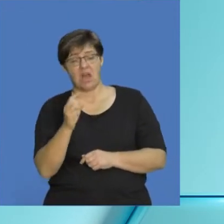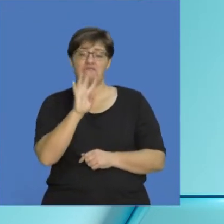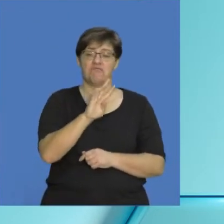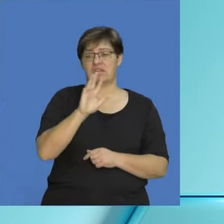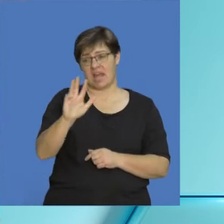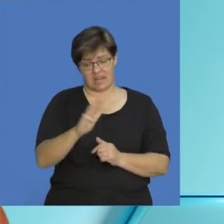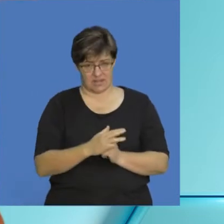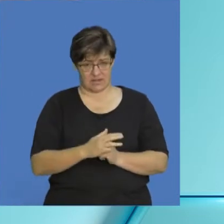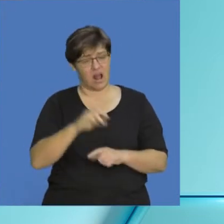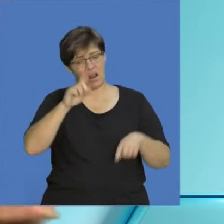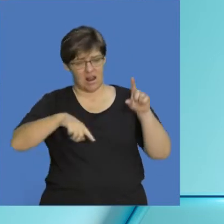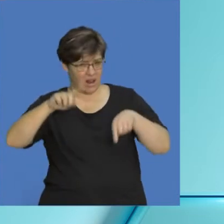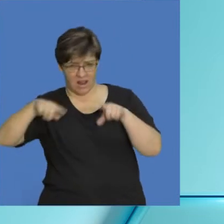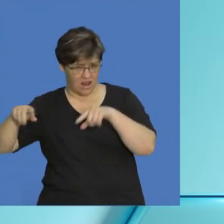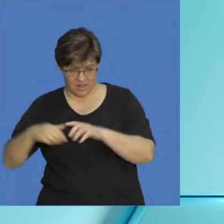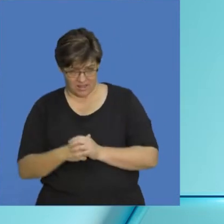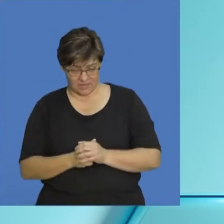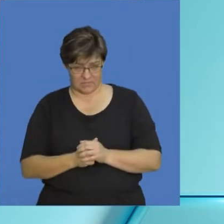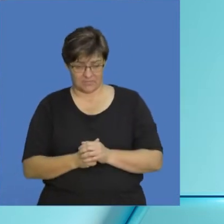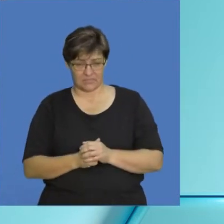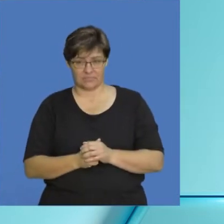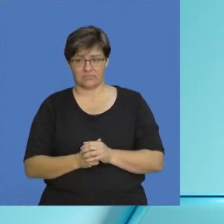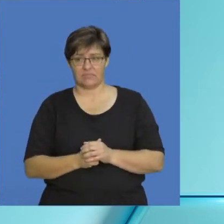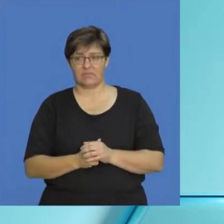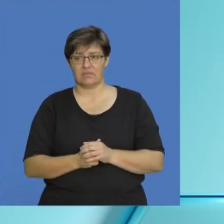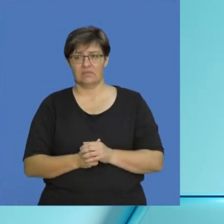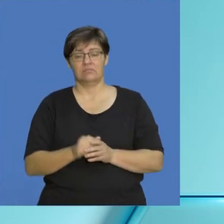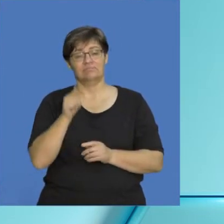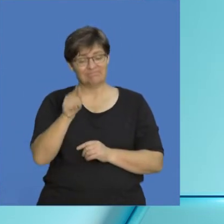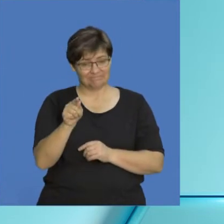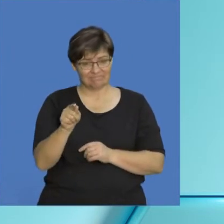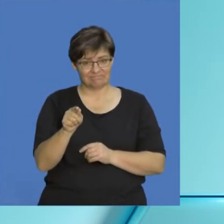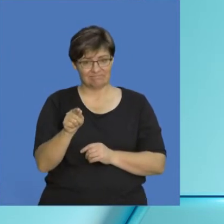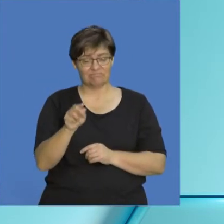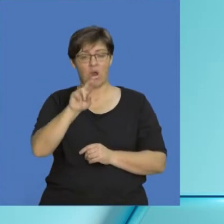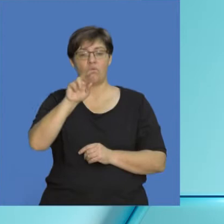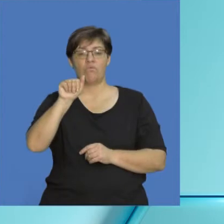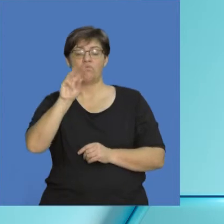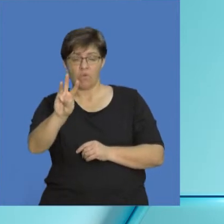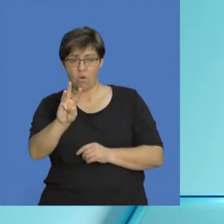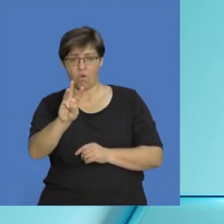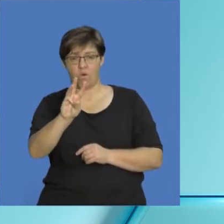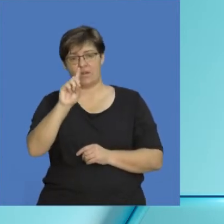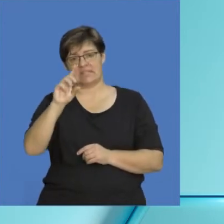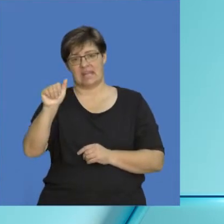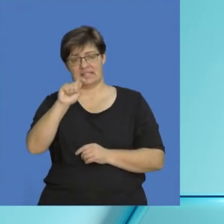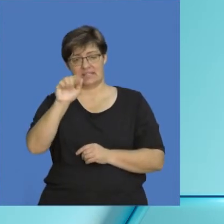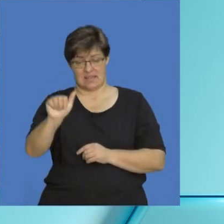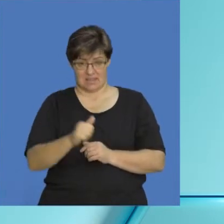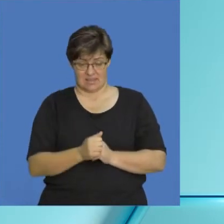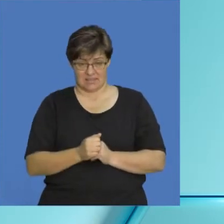49 runs, and so on, okay? So this is called raw data,